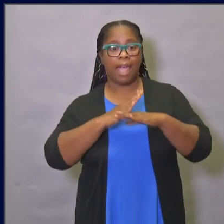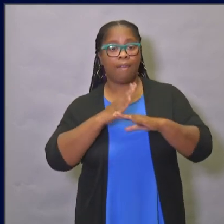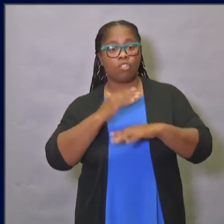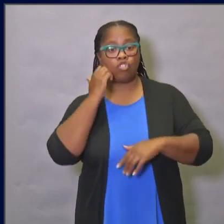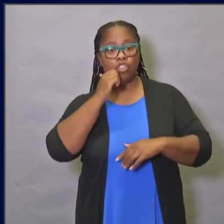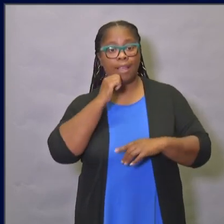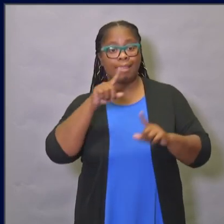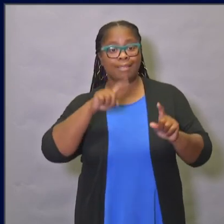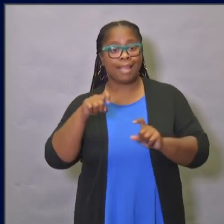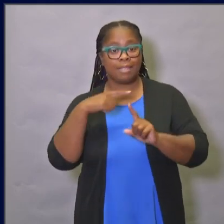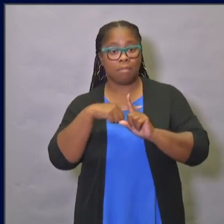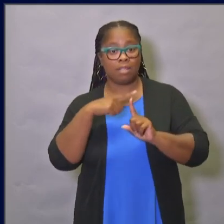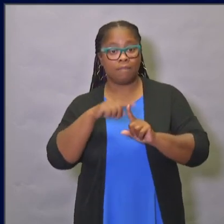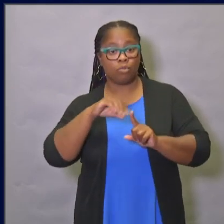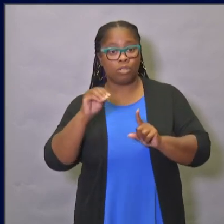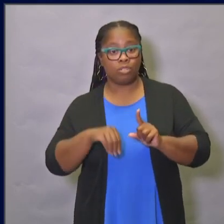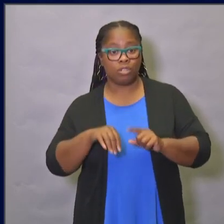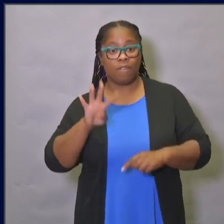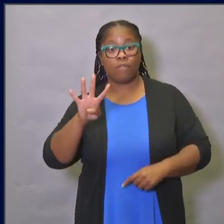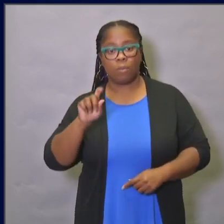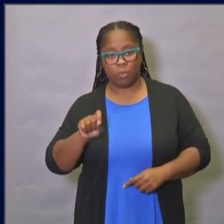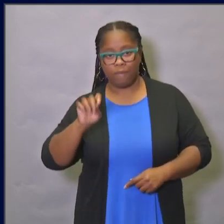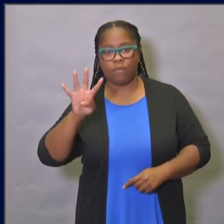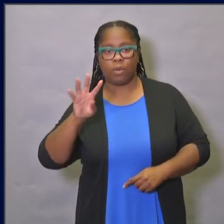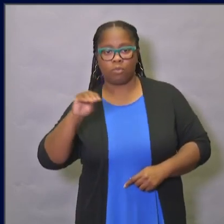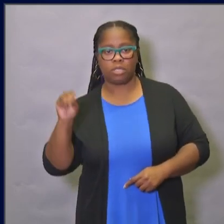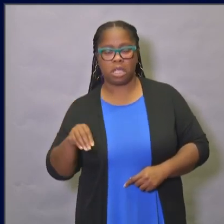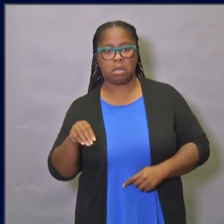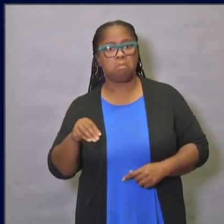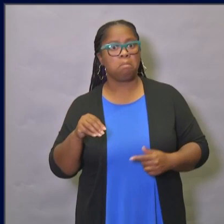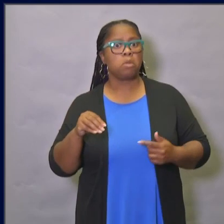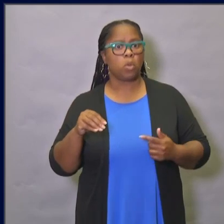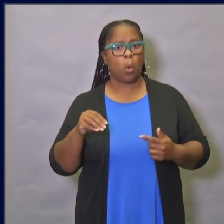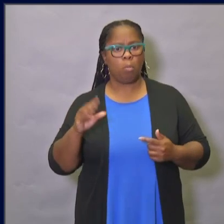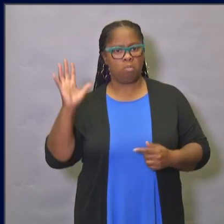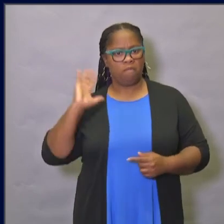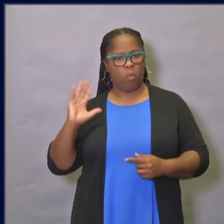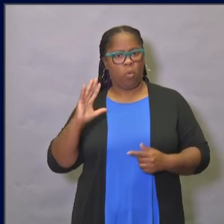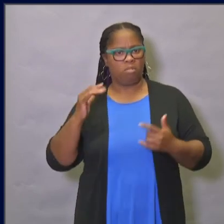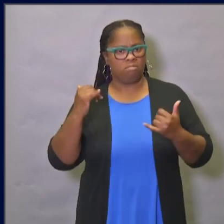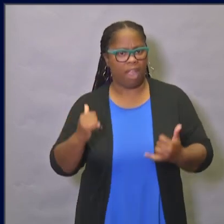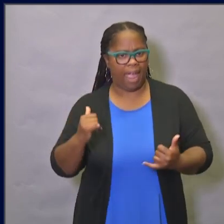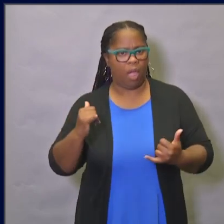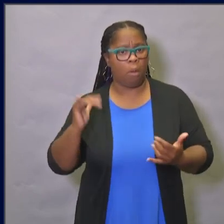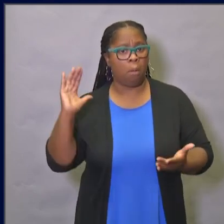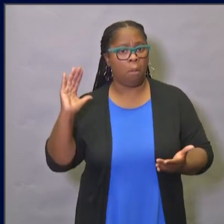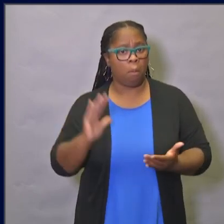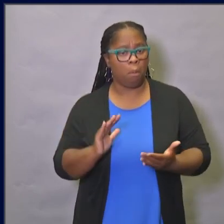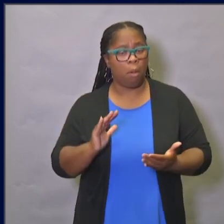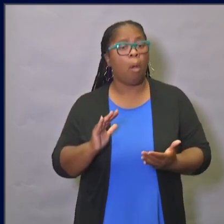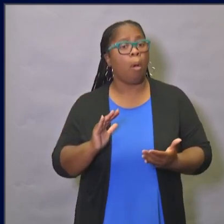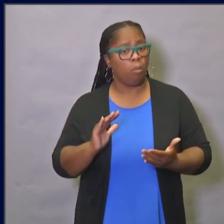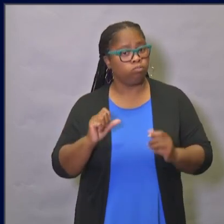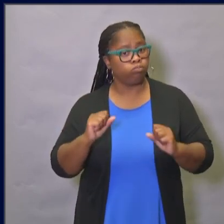daily test positivity was 4.4%. And while we still may experience increases in